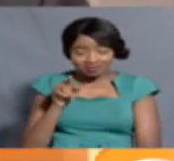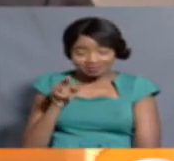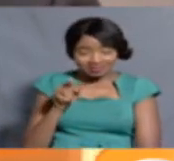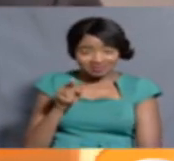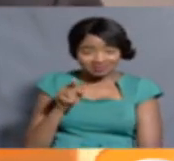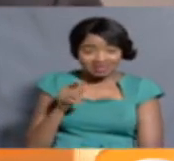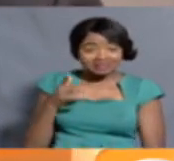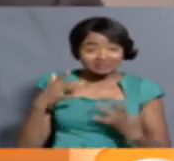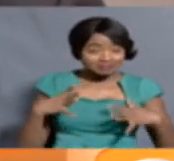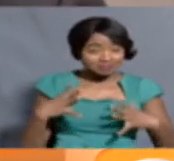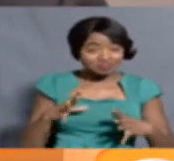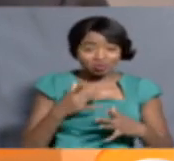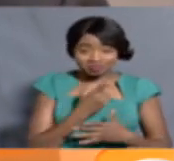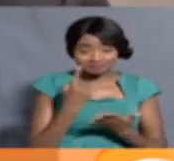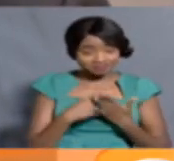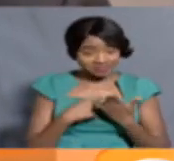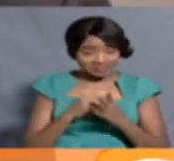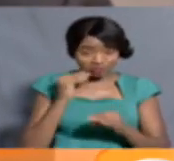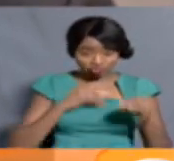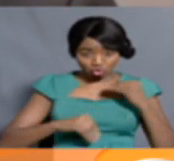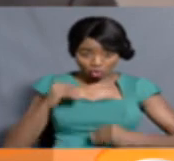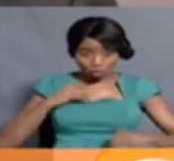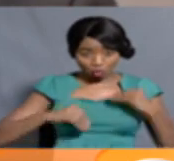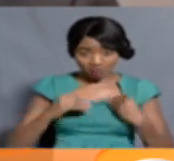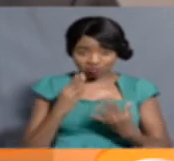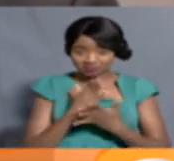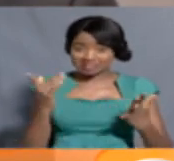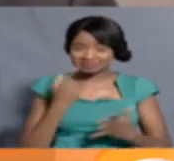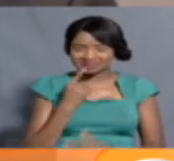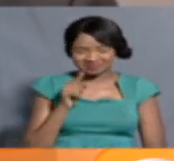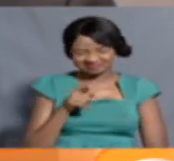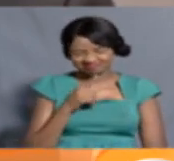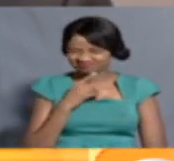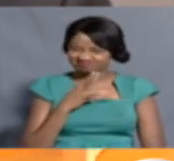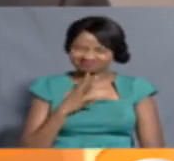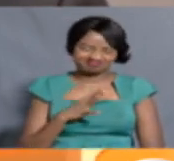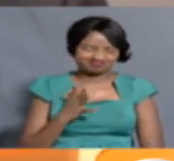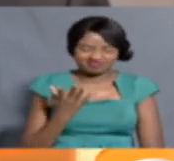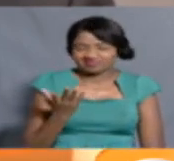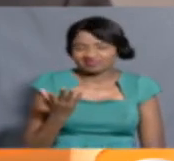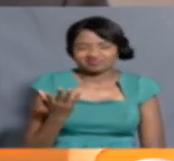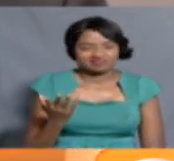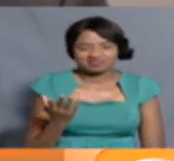about corruption, and some people dismiss it as,